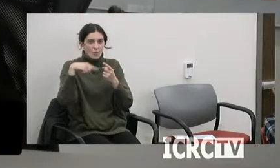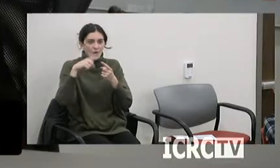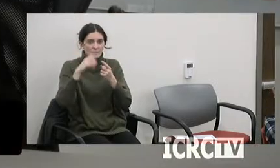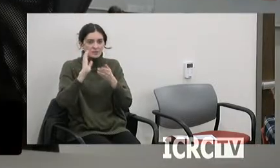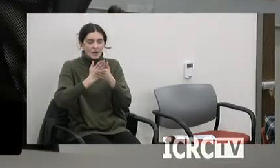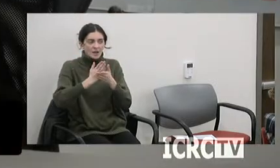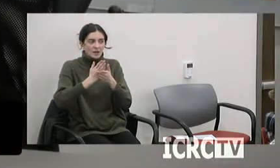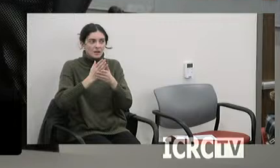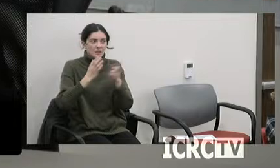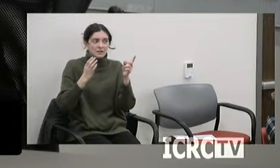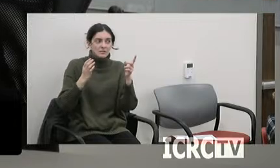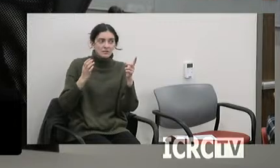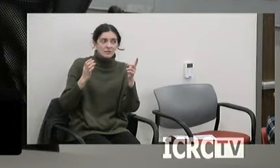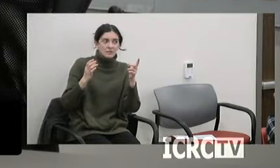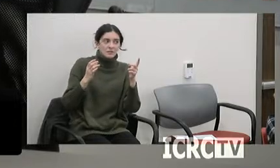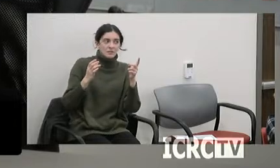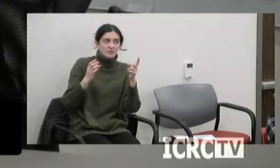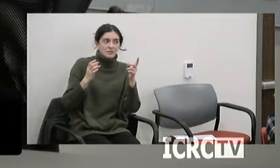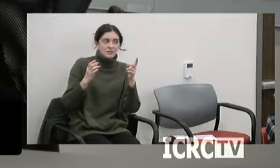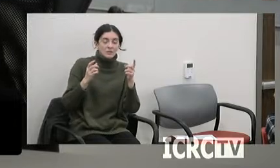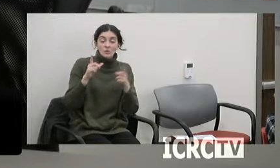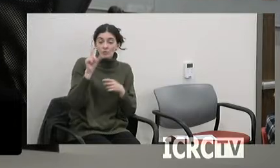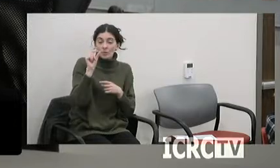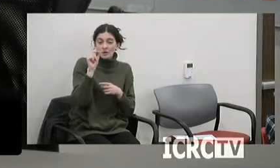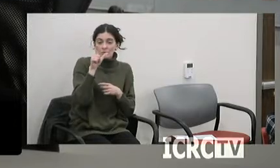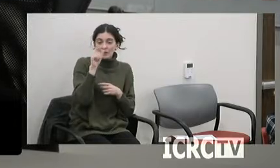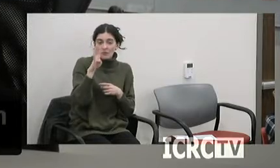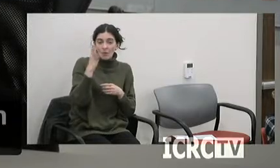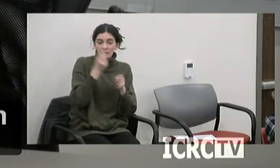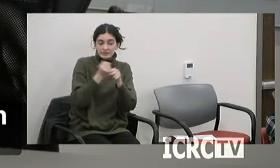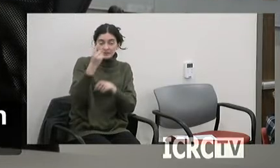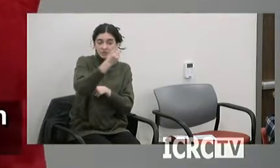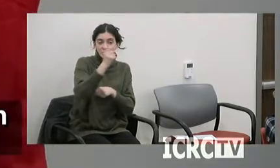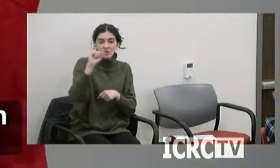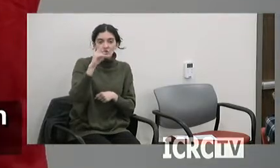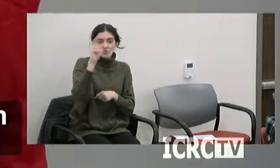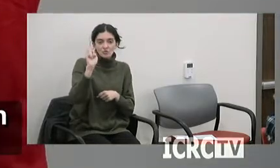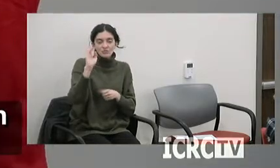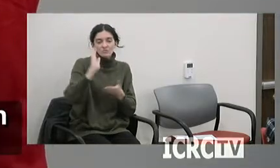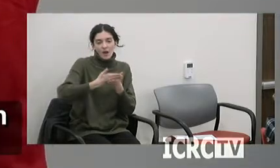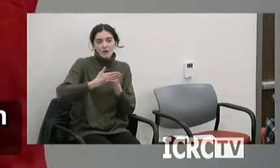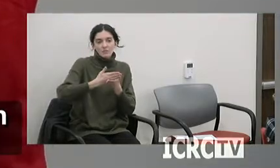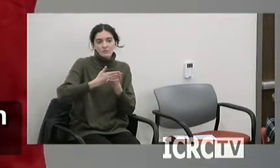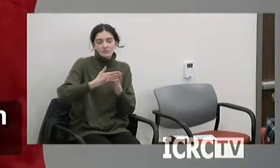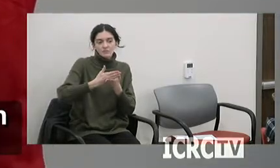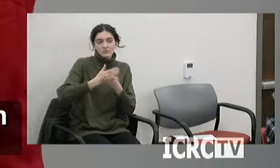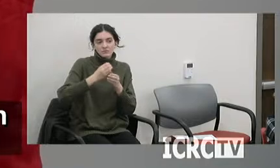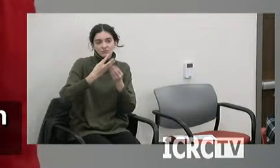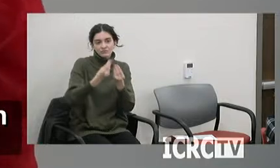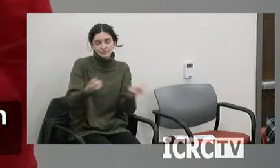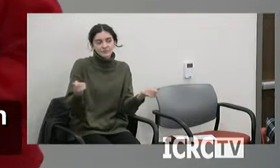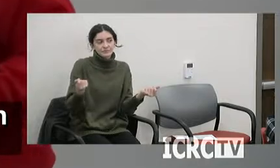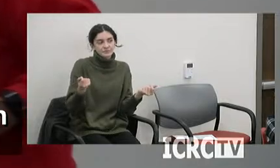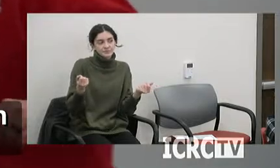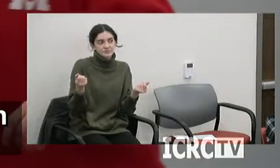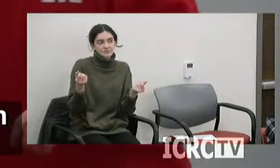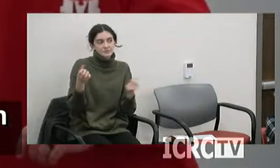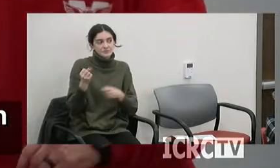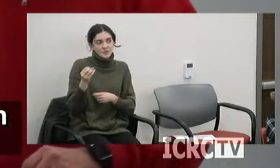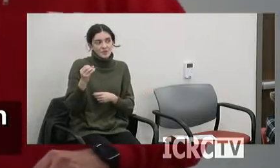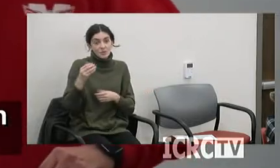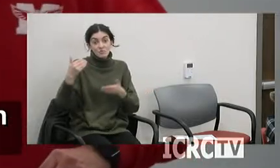June. 30th of June. 2024. And this one kicks off like fiscal year, I think, 7/1.